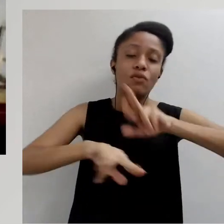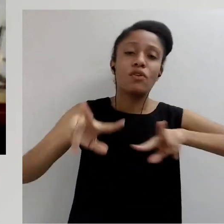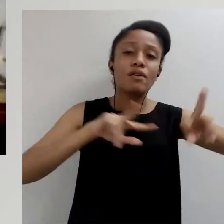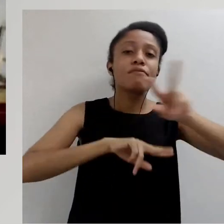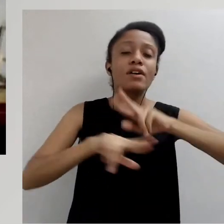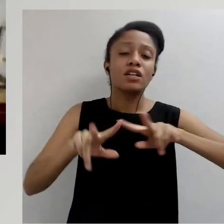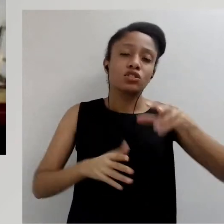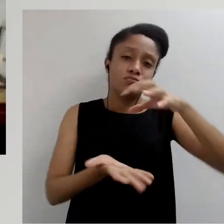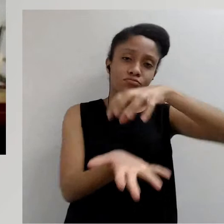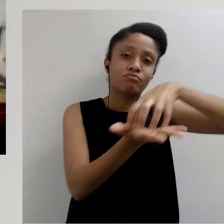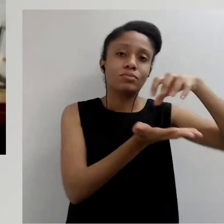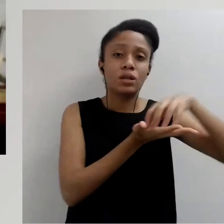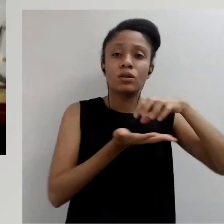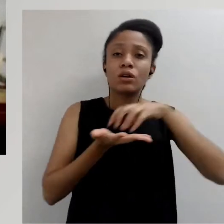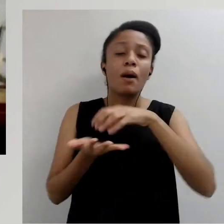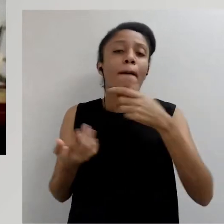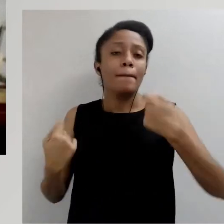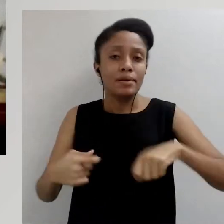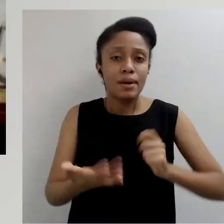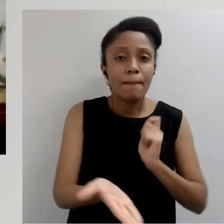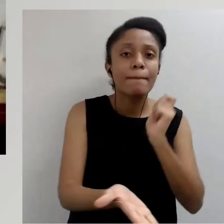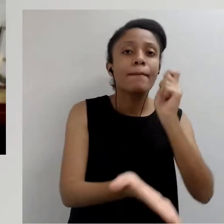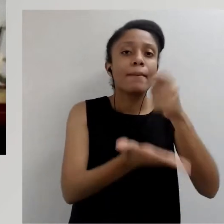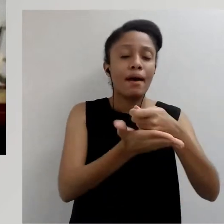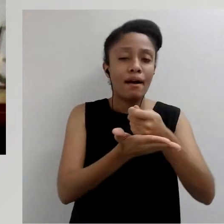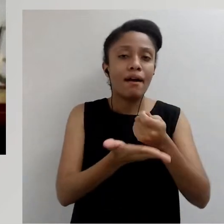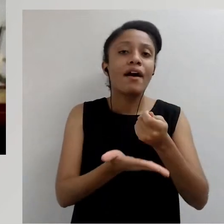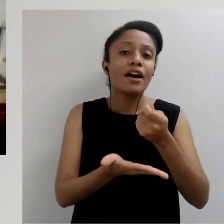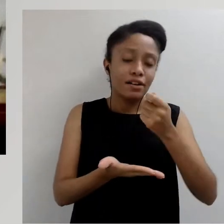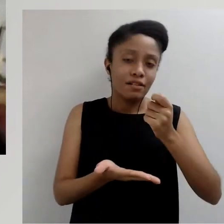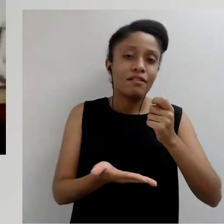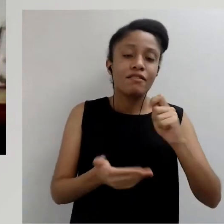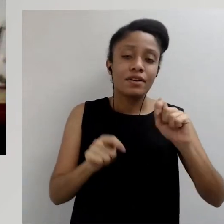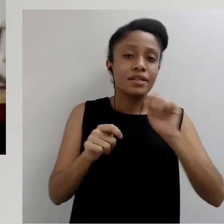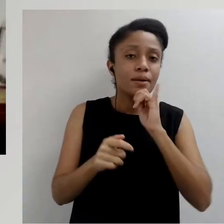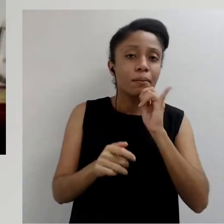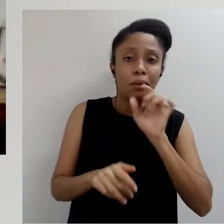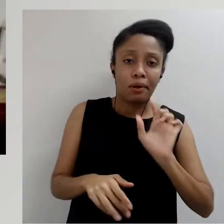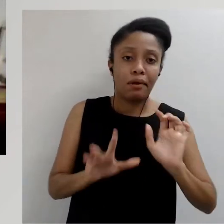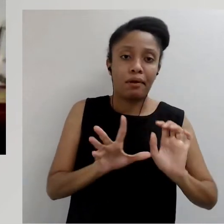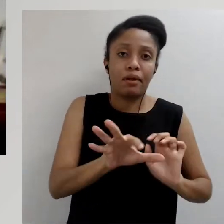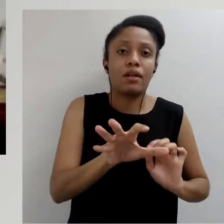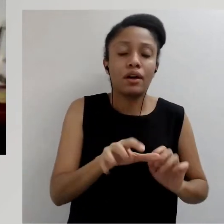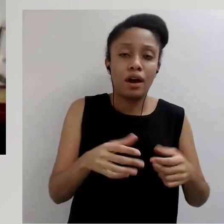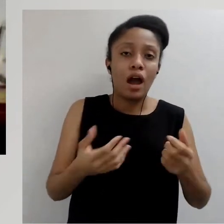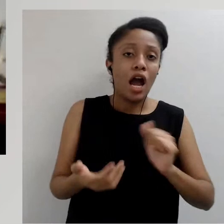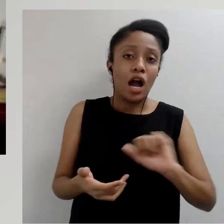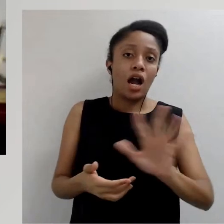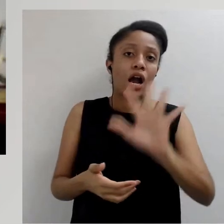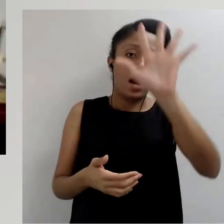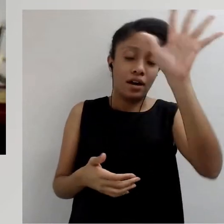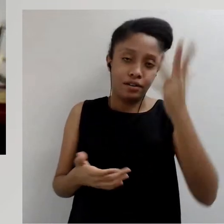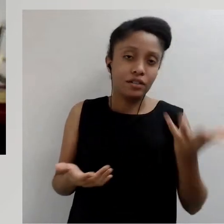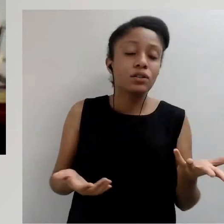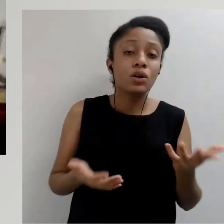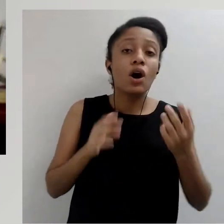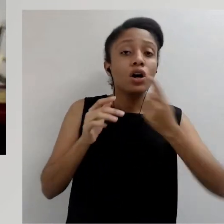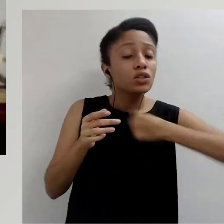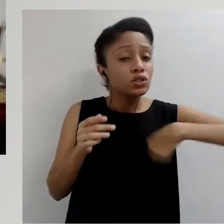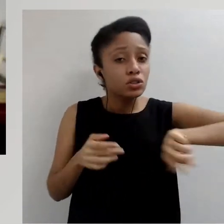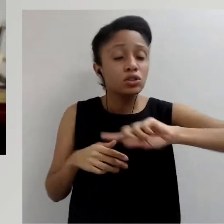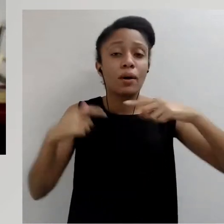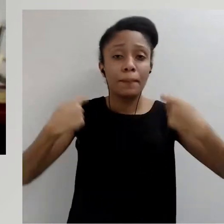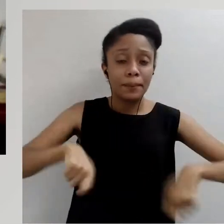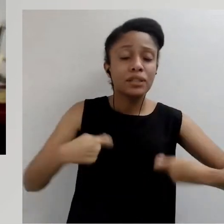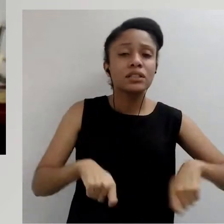other fields in which you can't do that anymore. You need to pay for the word you click with high